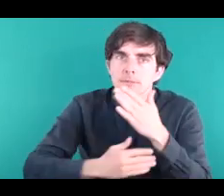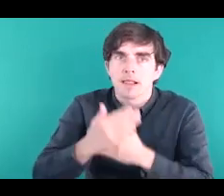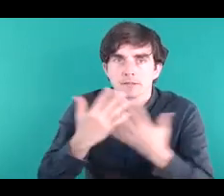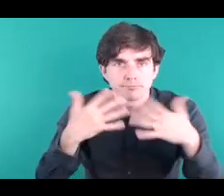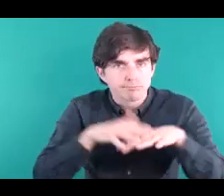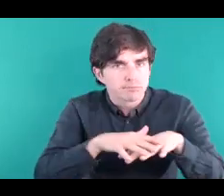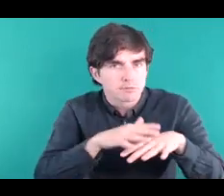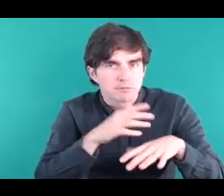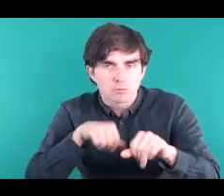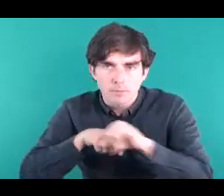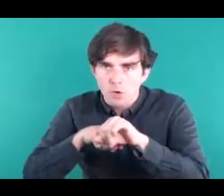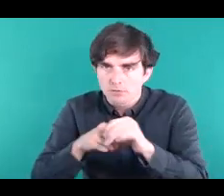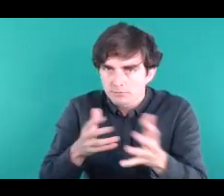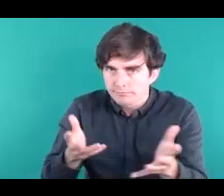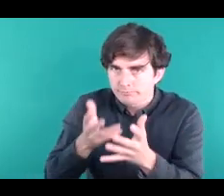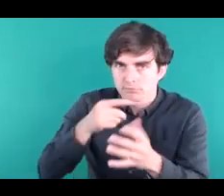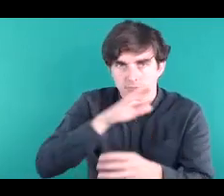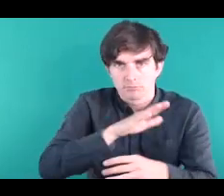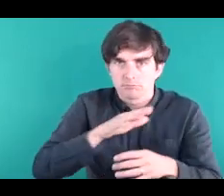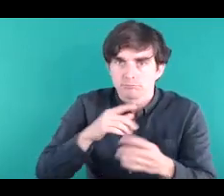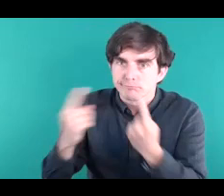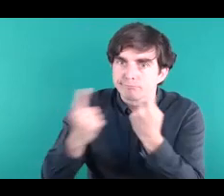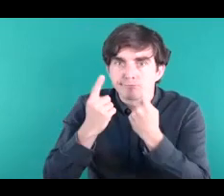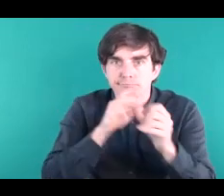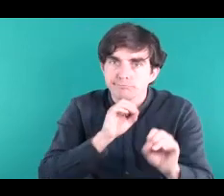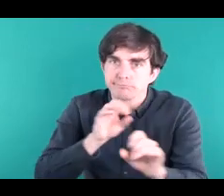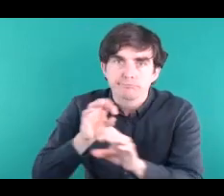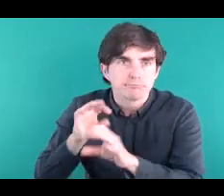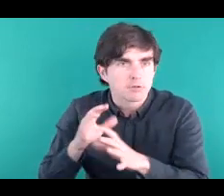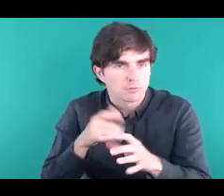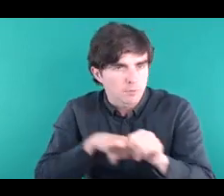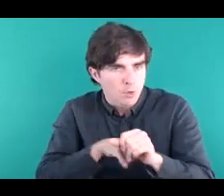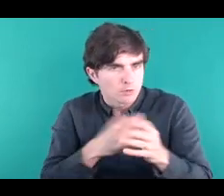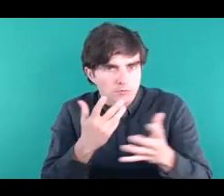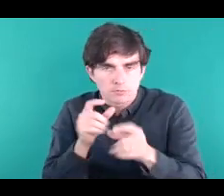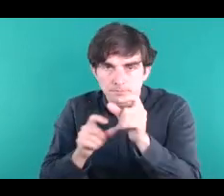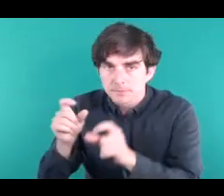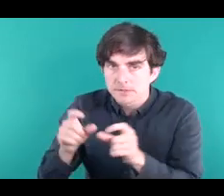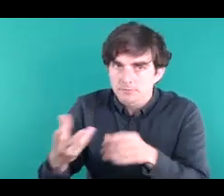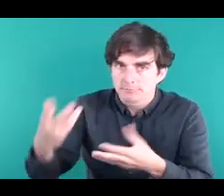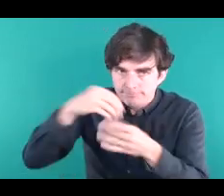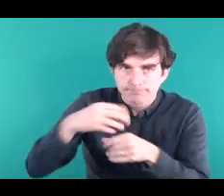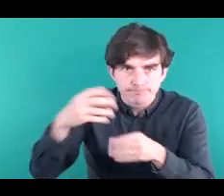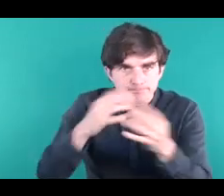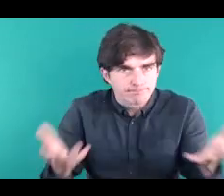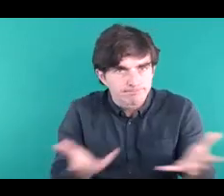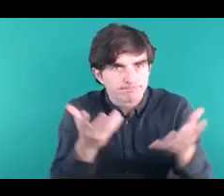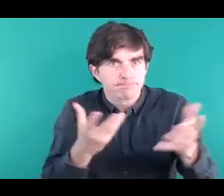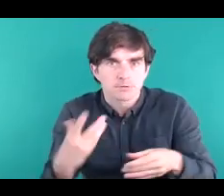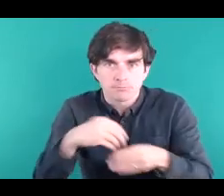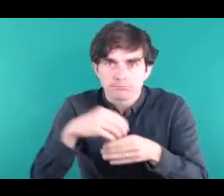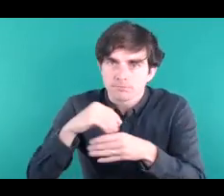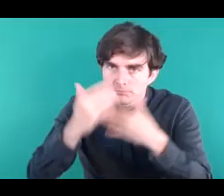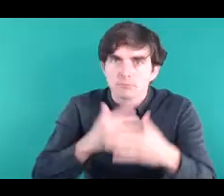So Hélène, I will project your presentation, and then you can tell me when to shift the slide.